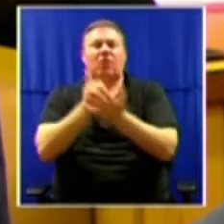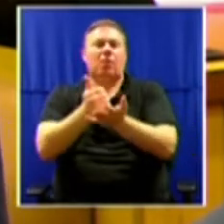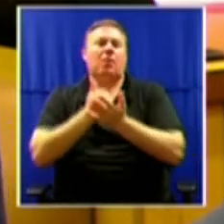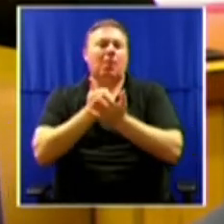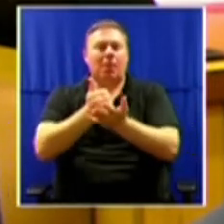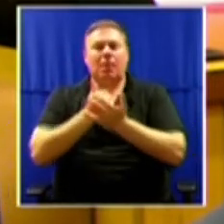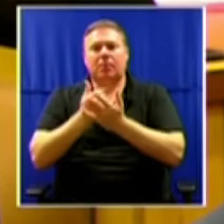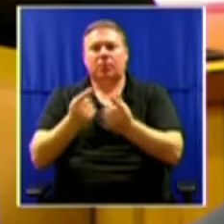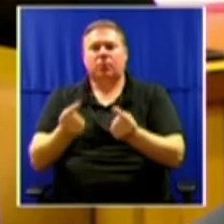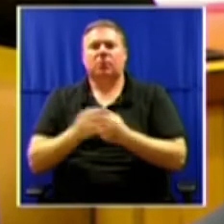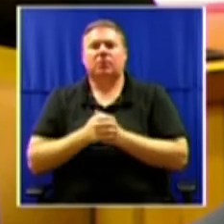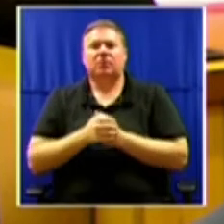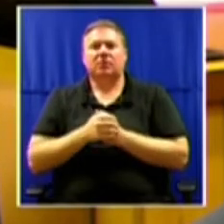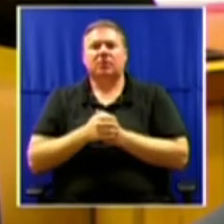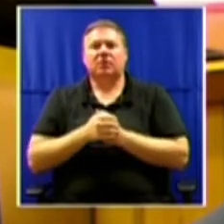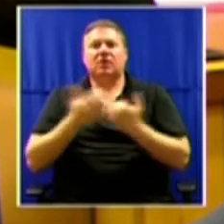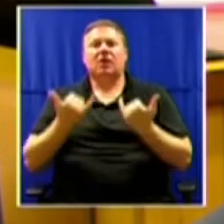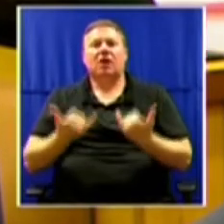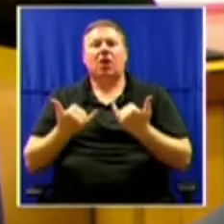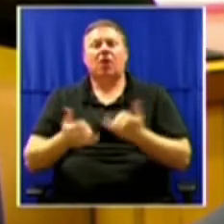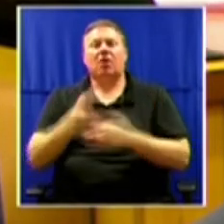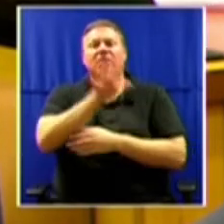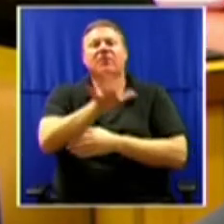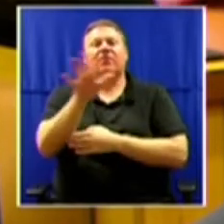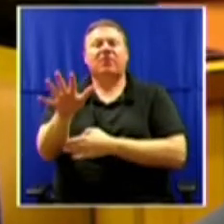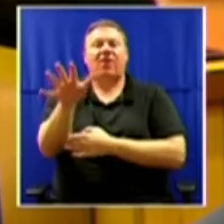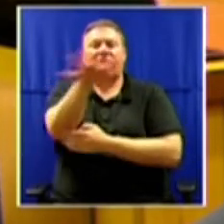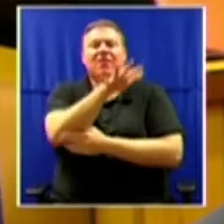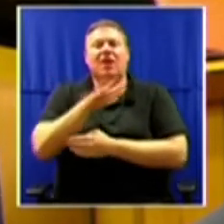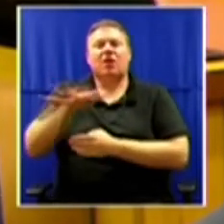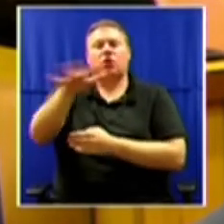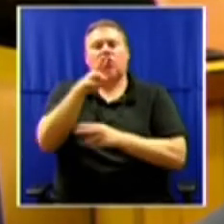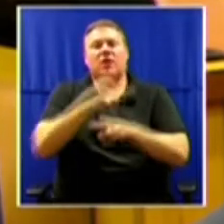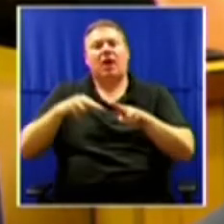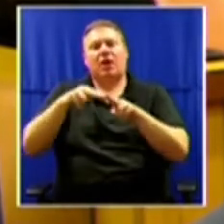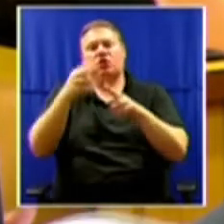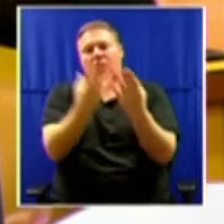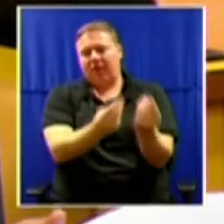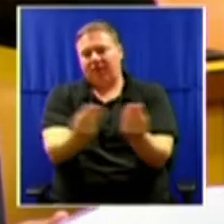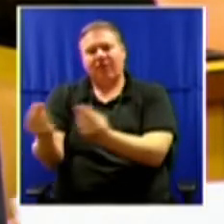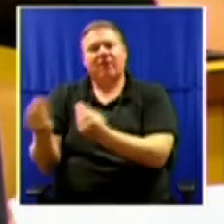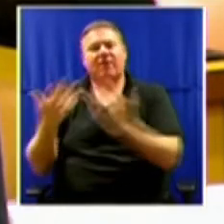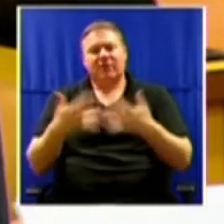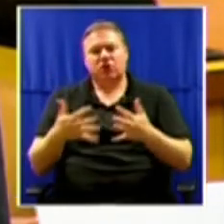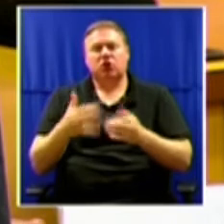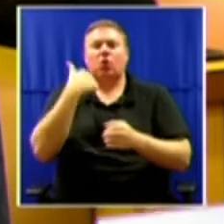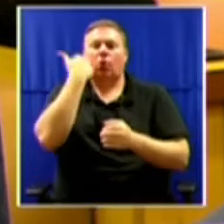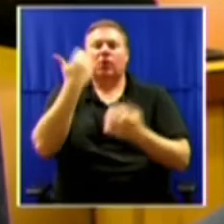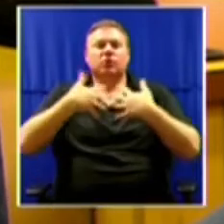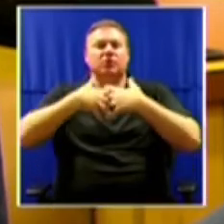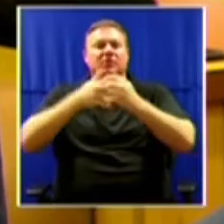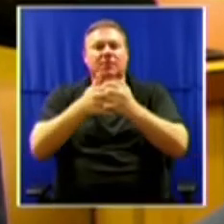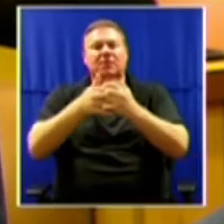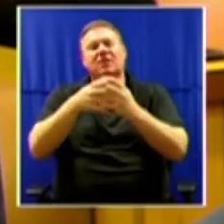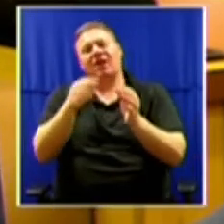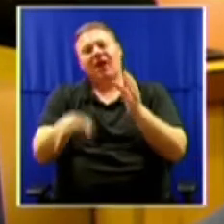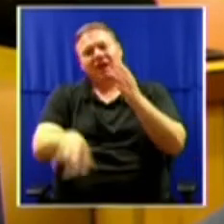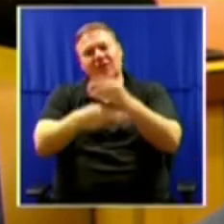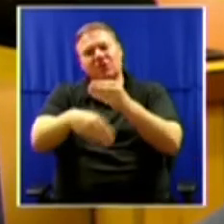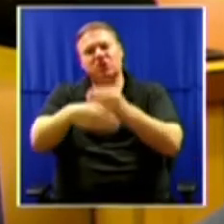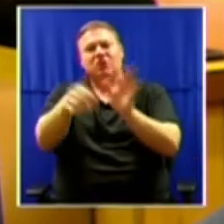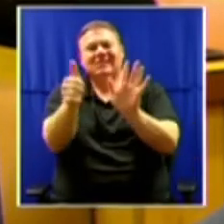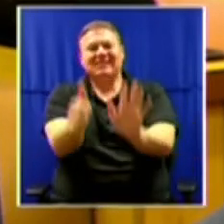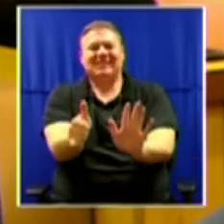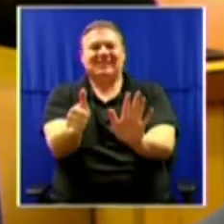have 55 of these sites nationally, with plans to establish an additional 6 sites on the